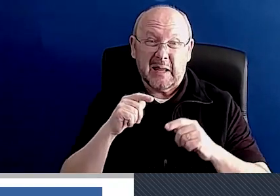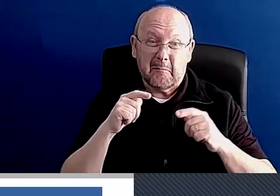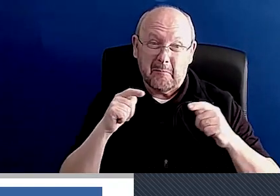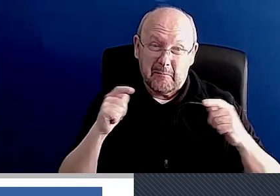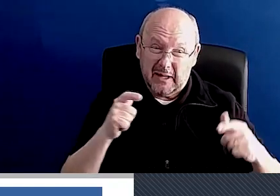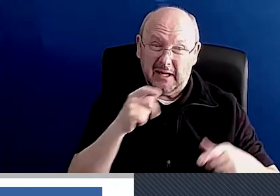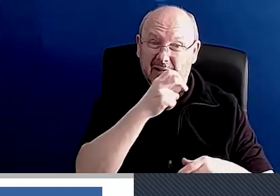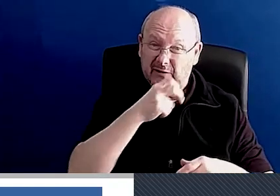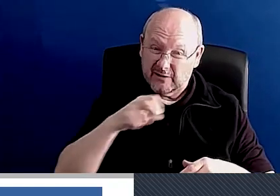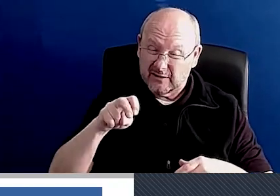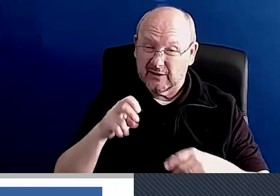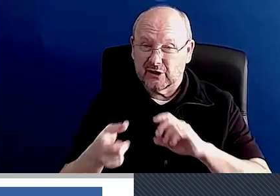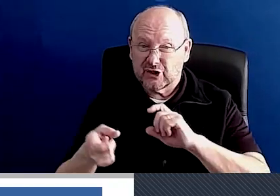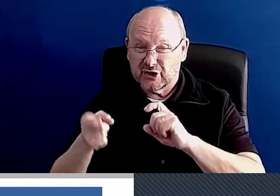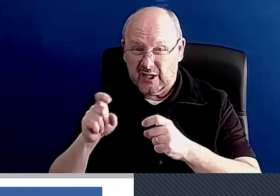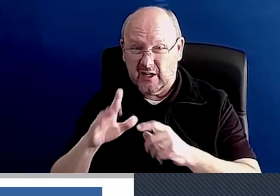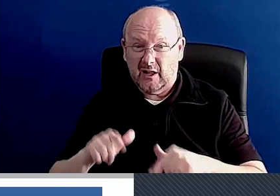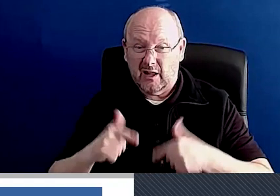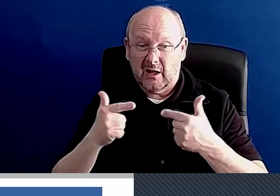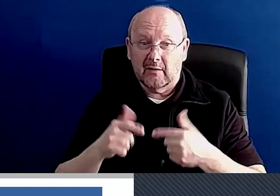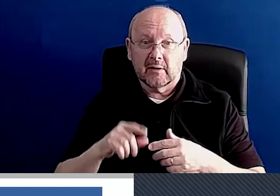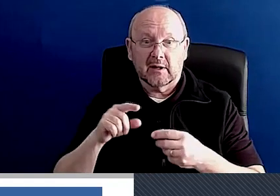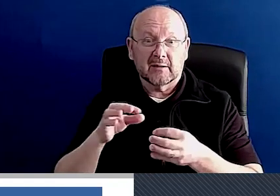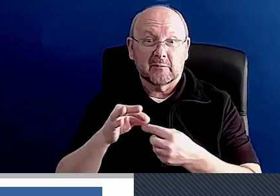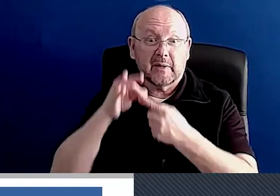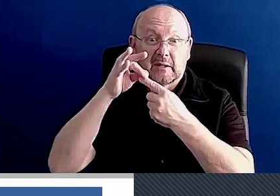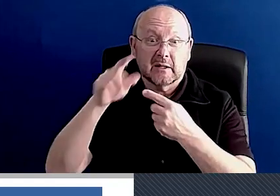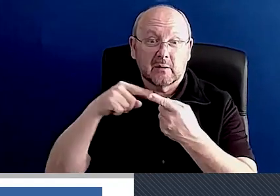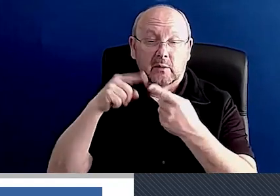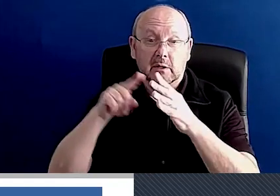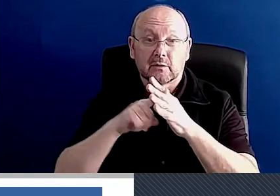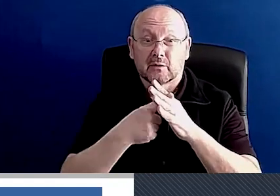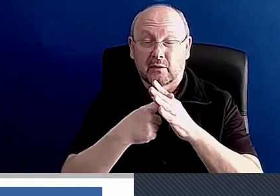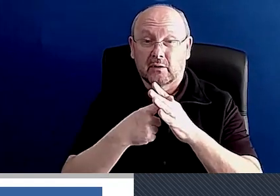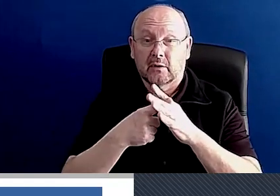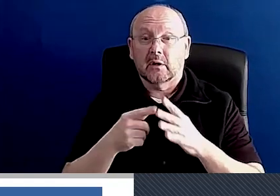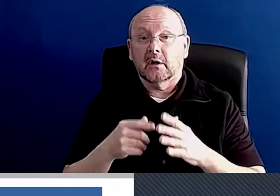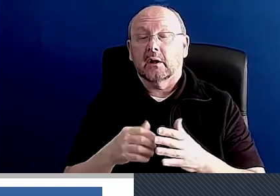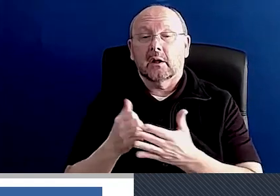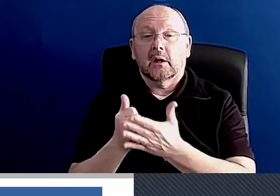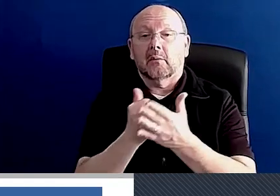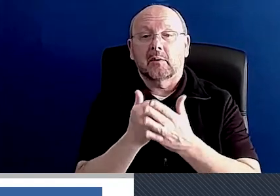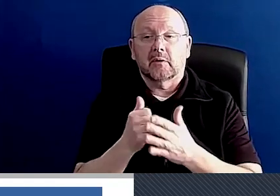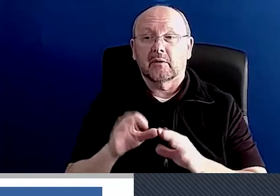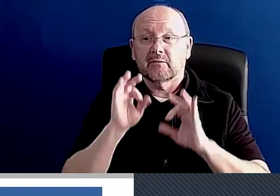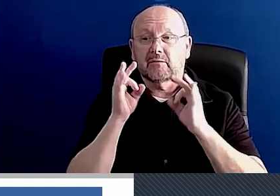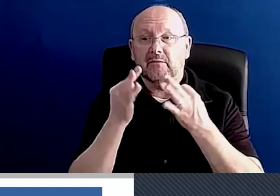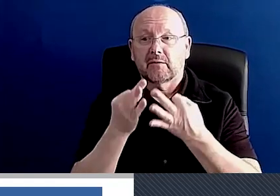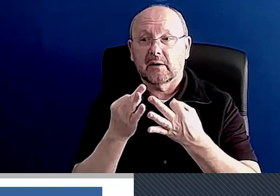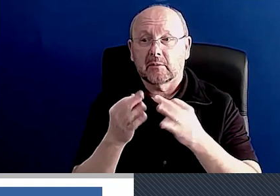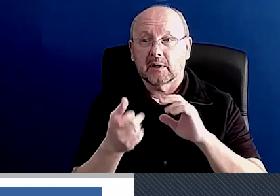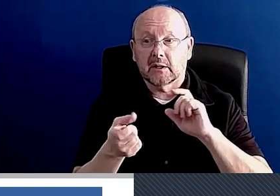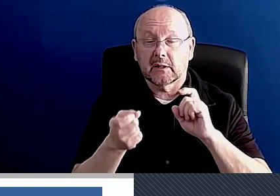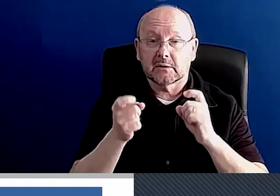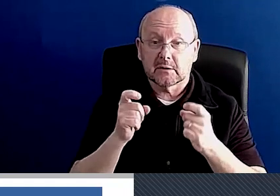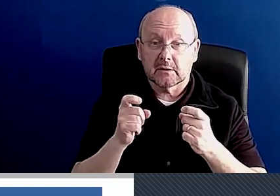particularly for a lot of our students when they're starting out. It's them getting their families used to, all right, mom's going to be in class 2 evenings a